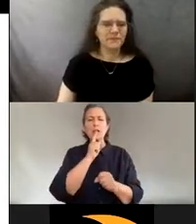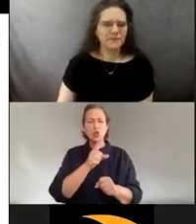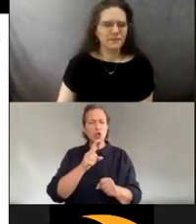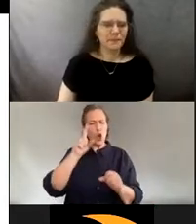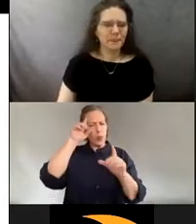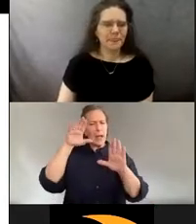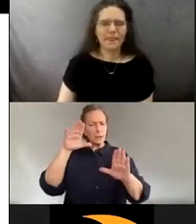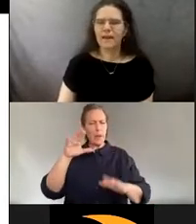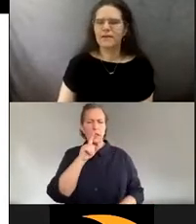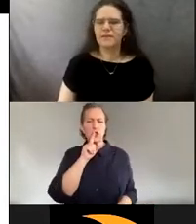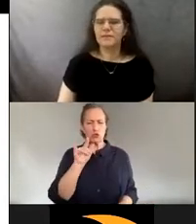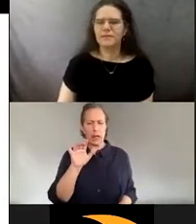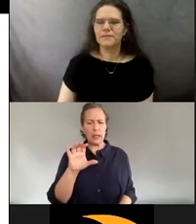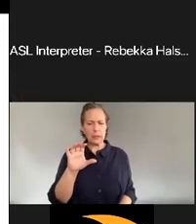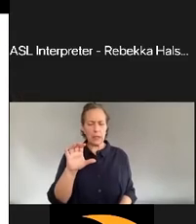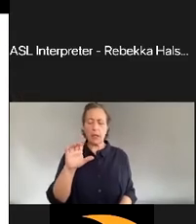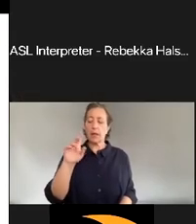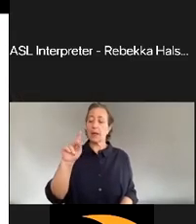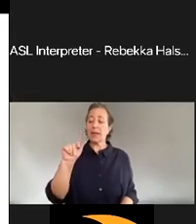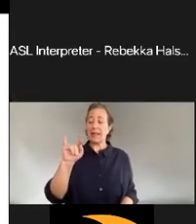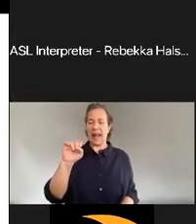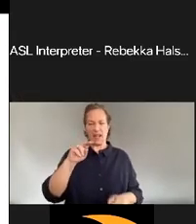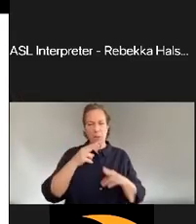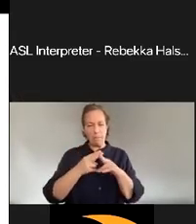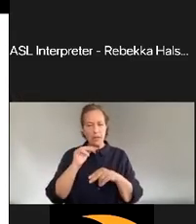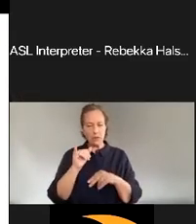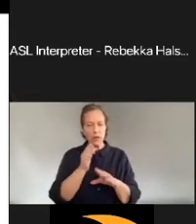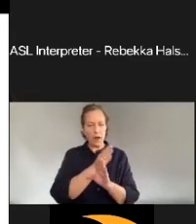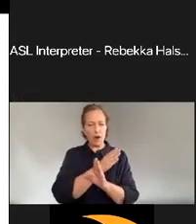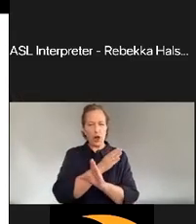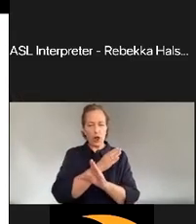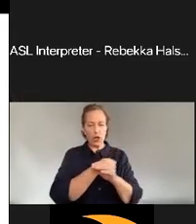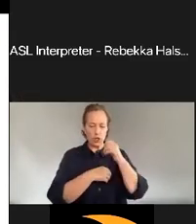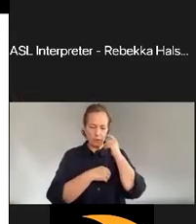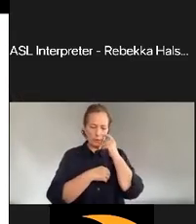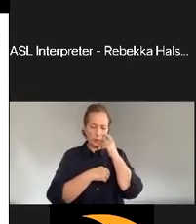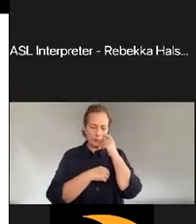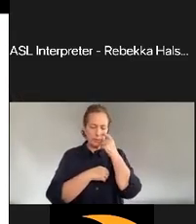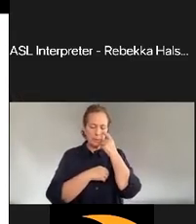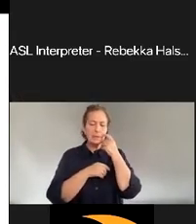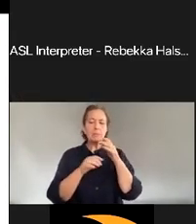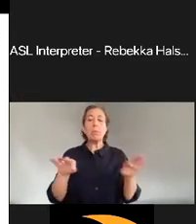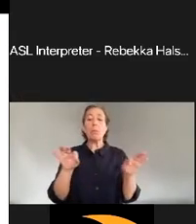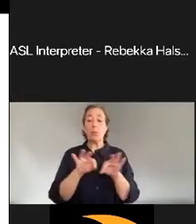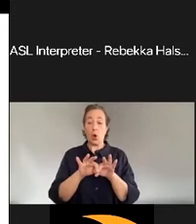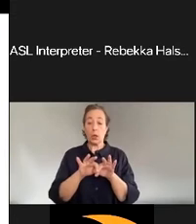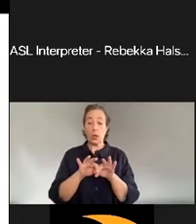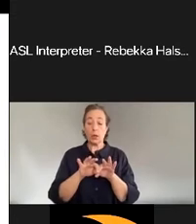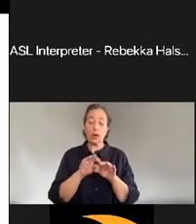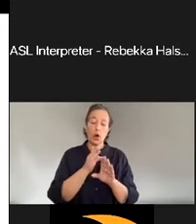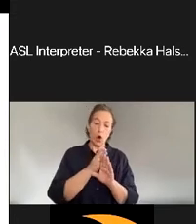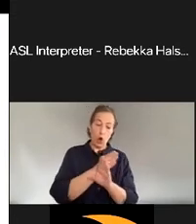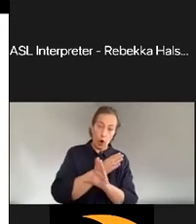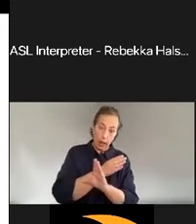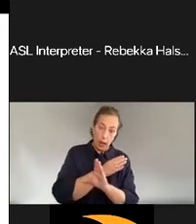Katie had alluded to that when she spoke about that earlier. It's really good early on to be able to help people understand what that looks